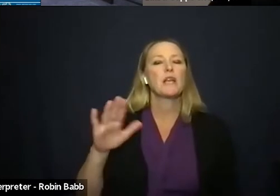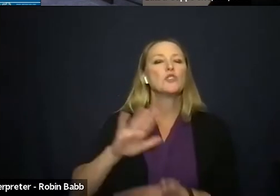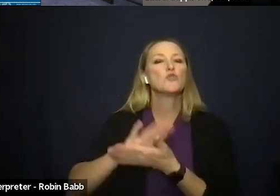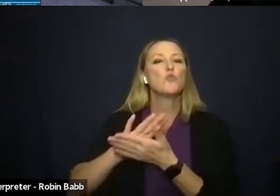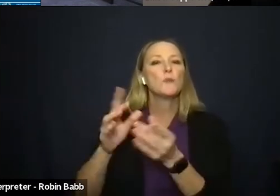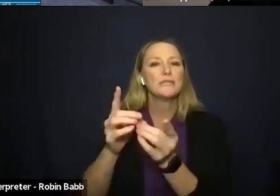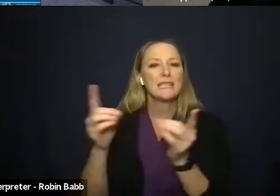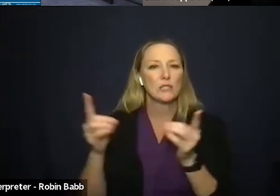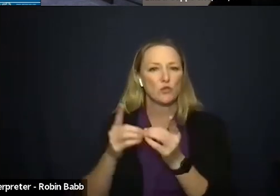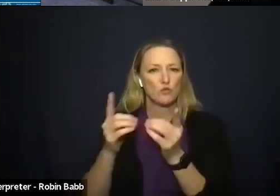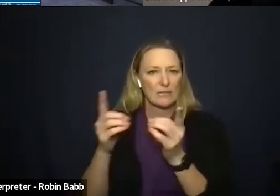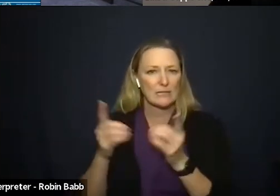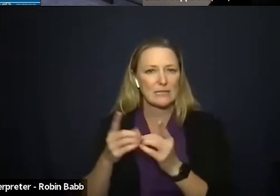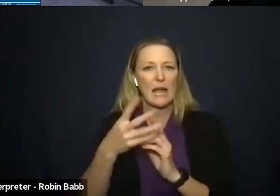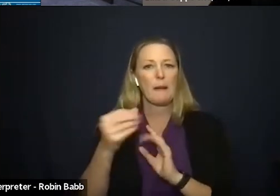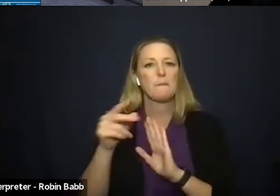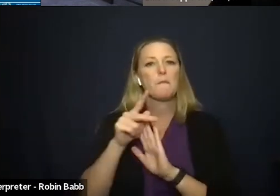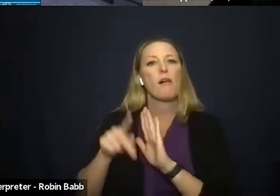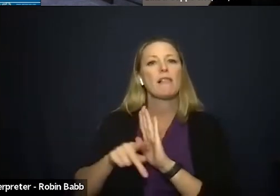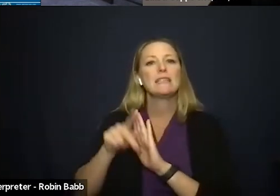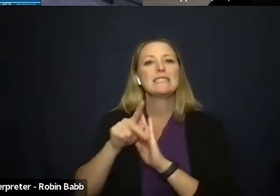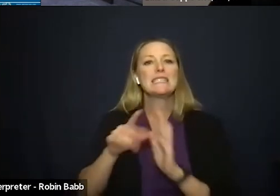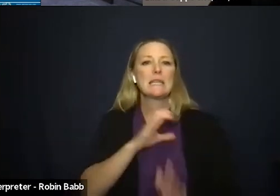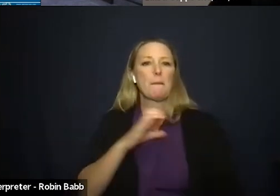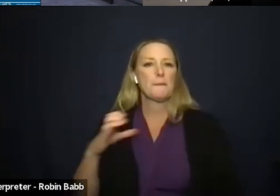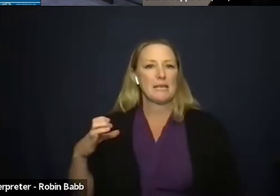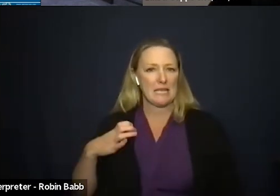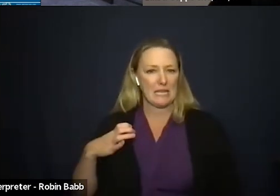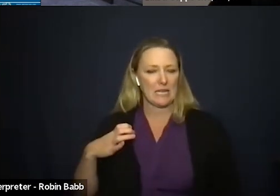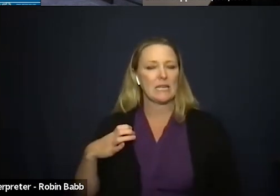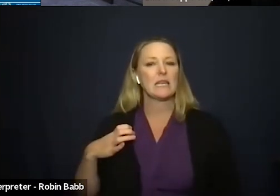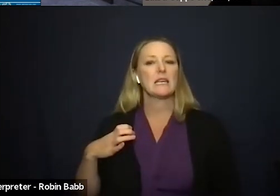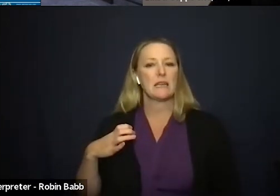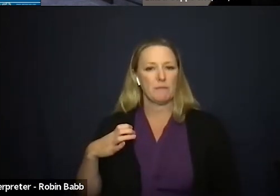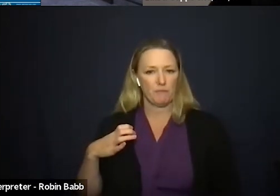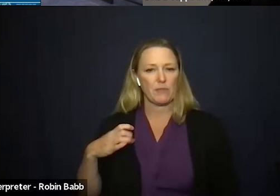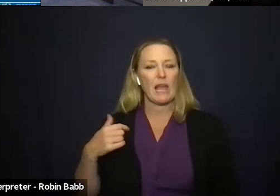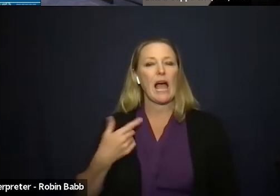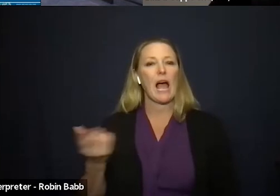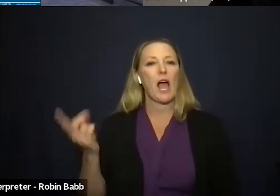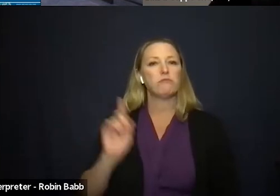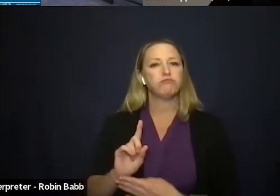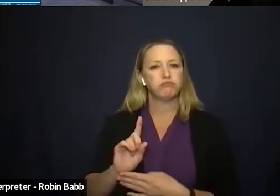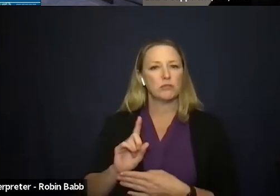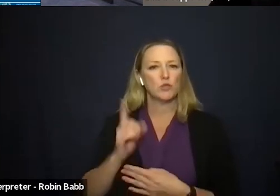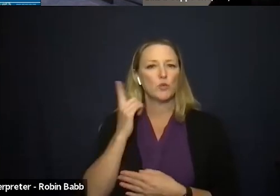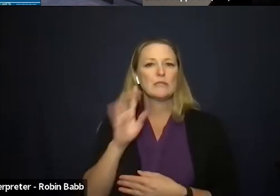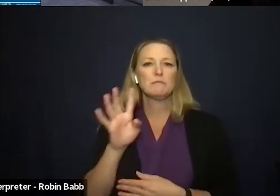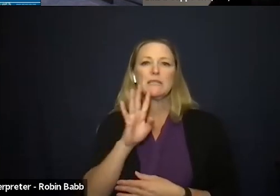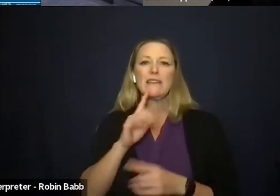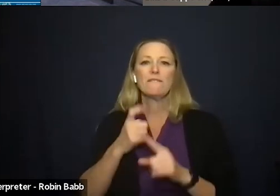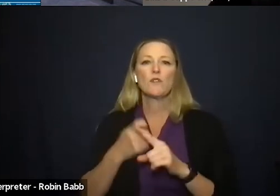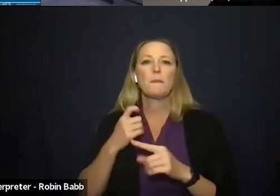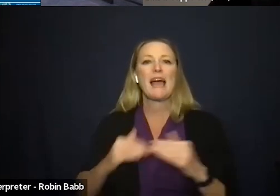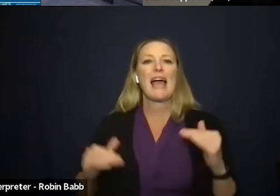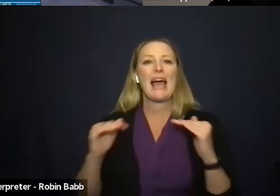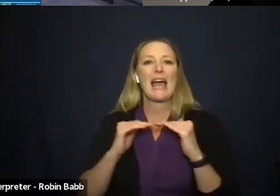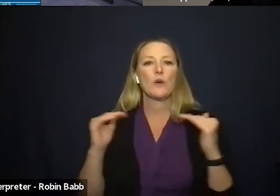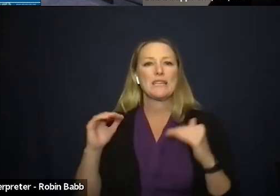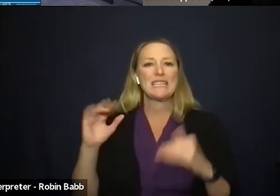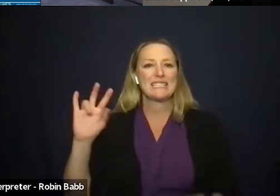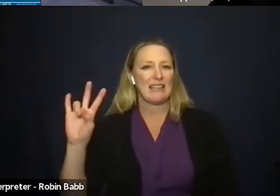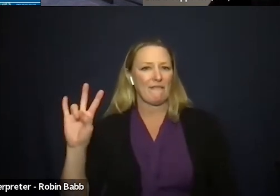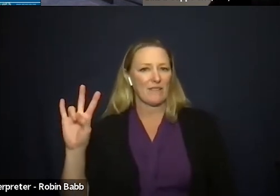districts and policies uh committee scheduled and and here speaking on behalf of what we call the equity 7